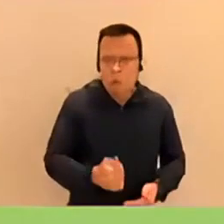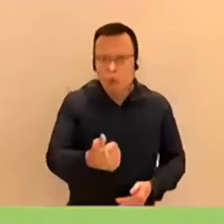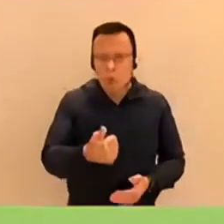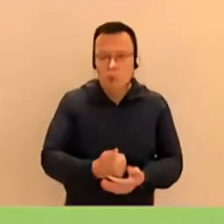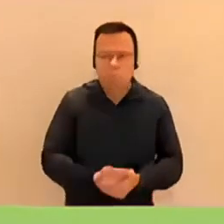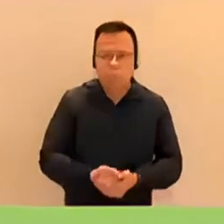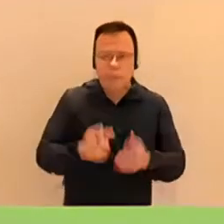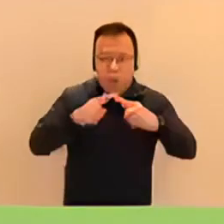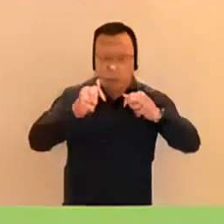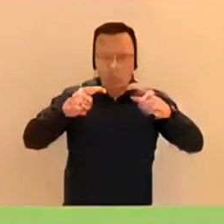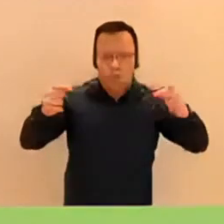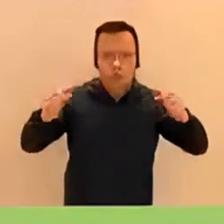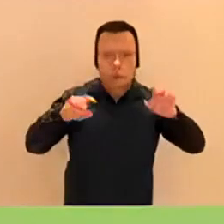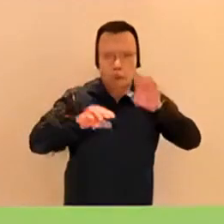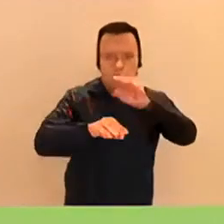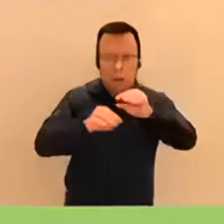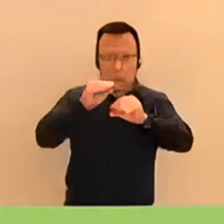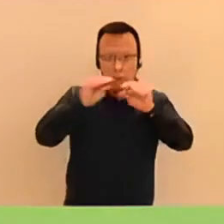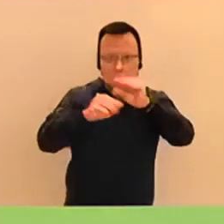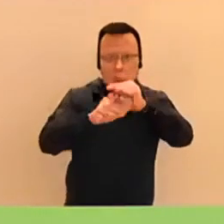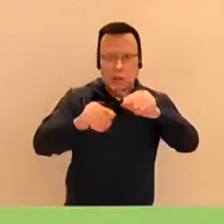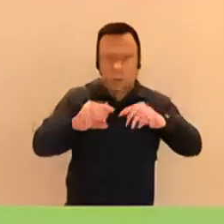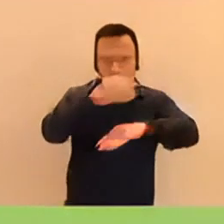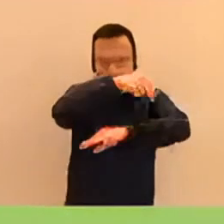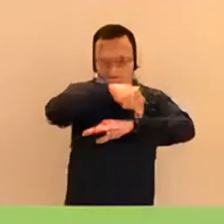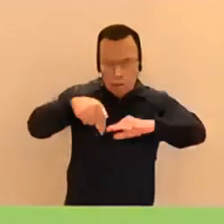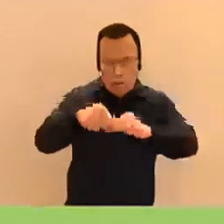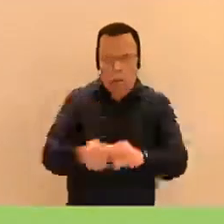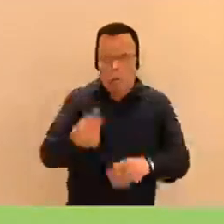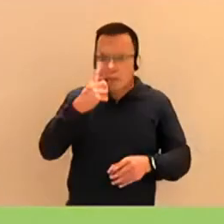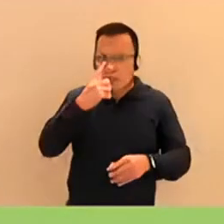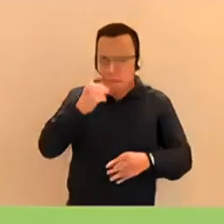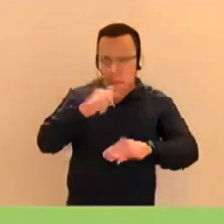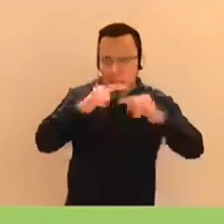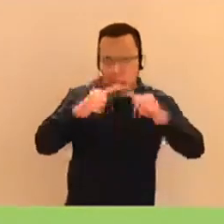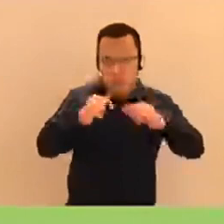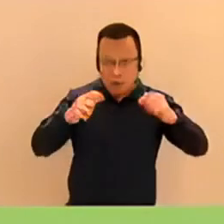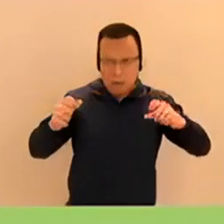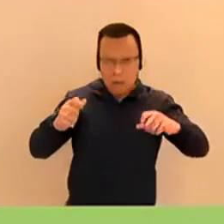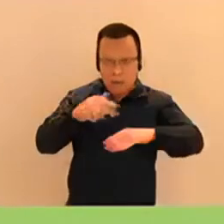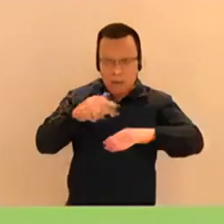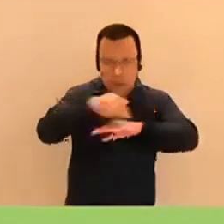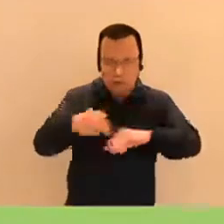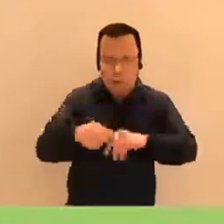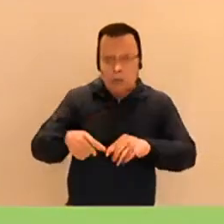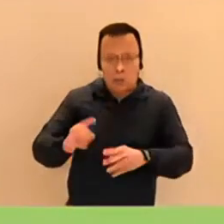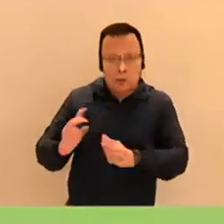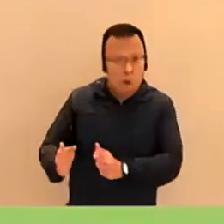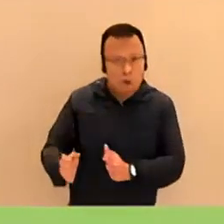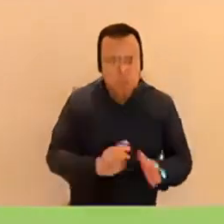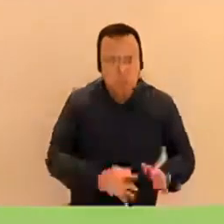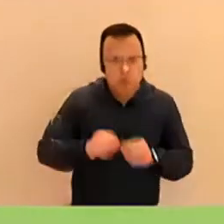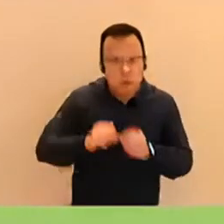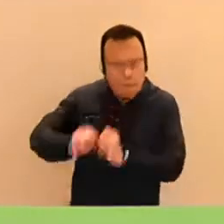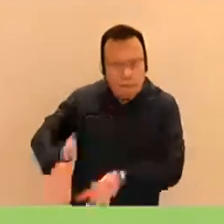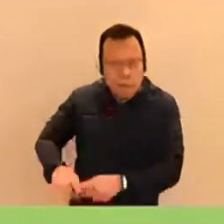new generation community for handling our waste in an environmentally friendly manner.